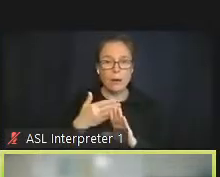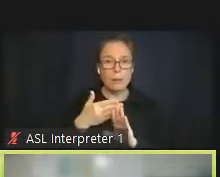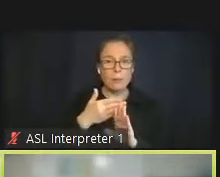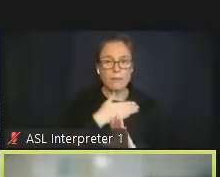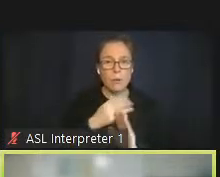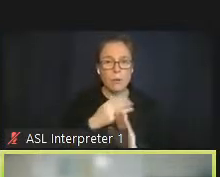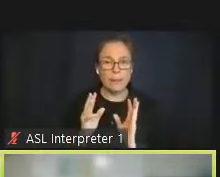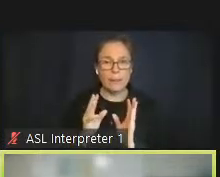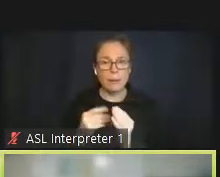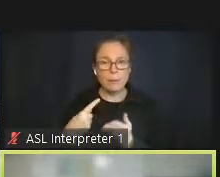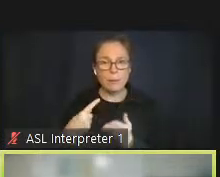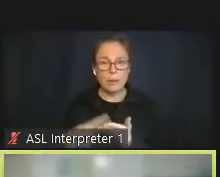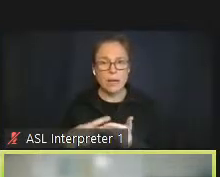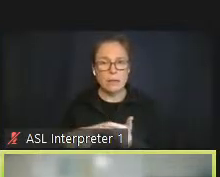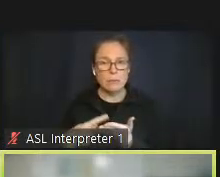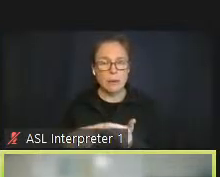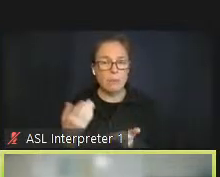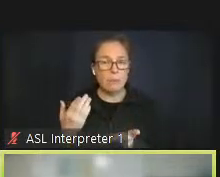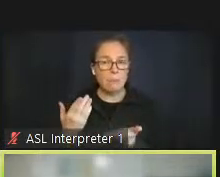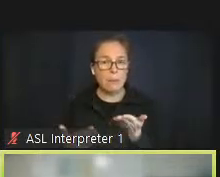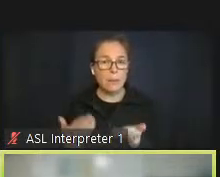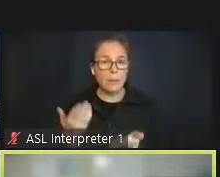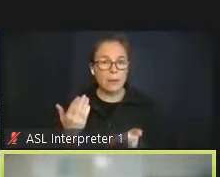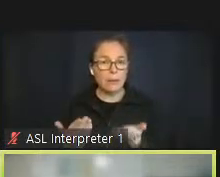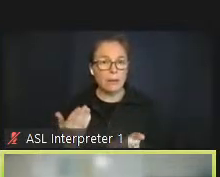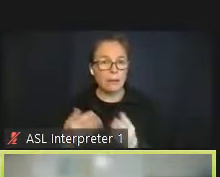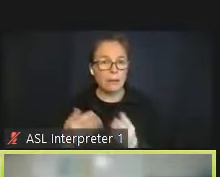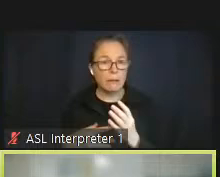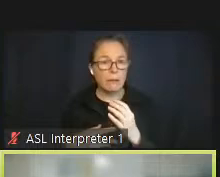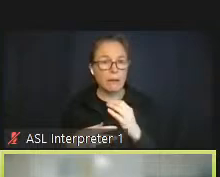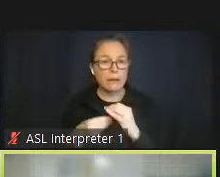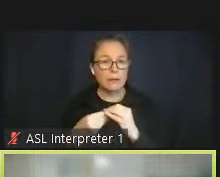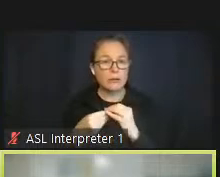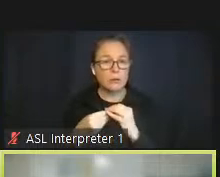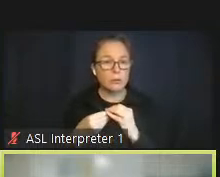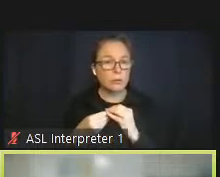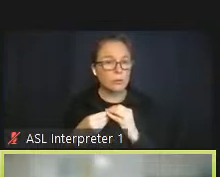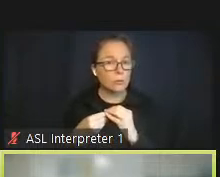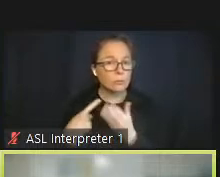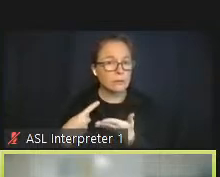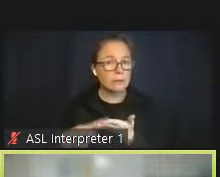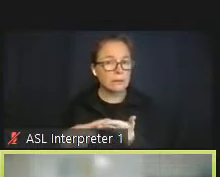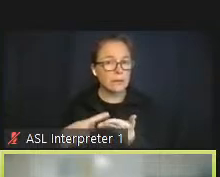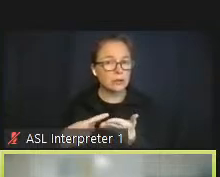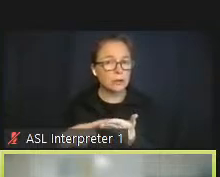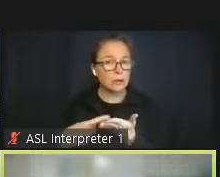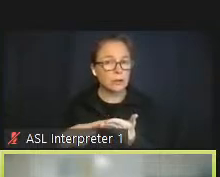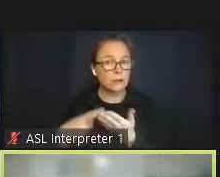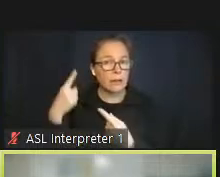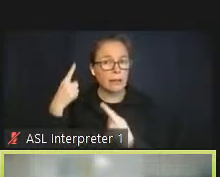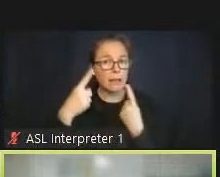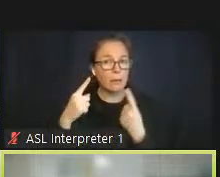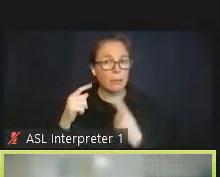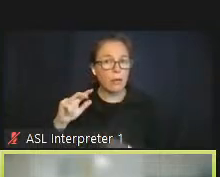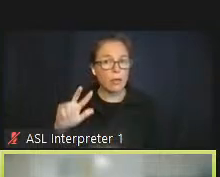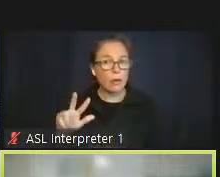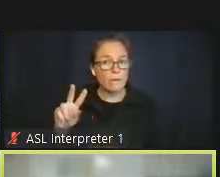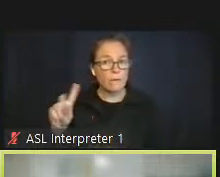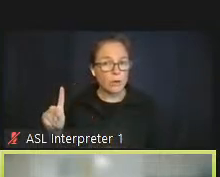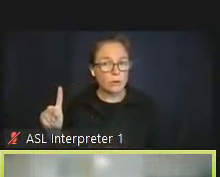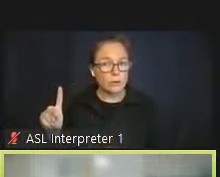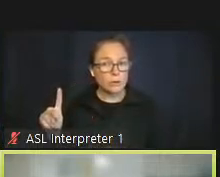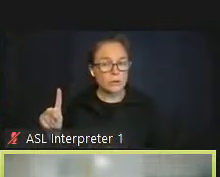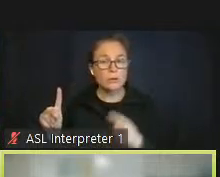talked about the potential for a additional discussion and deliberation meeting on the 31st.